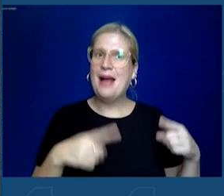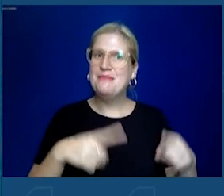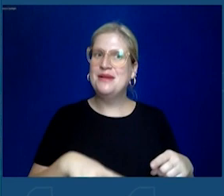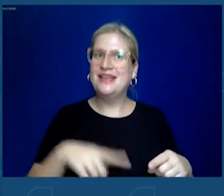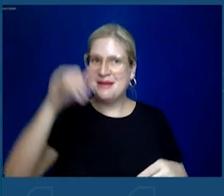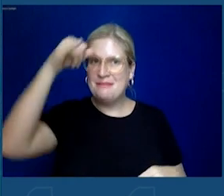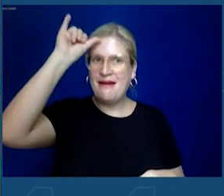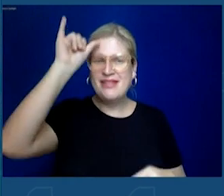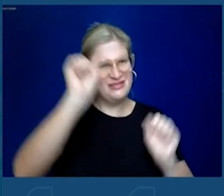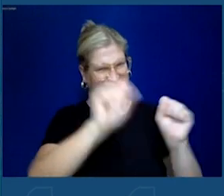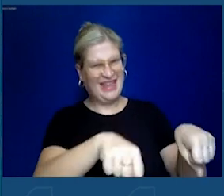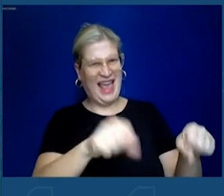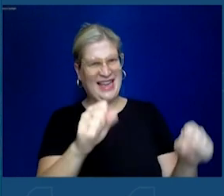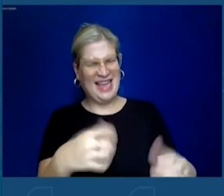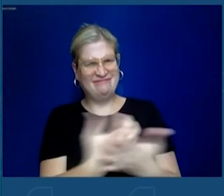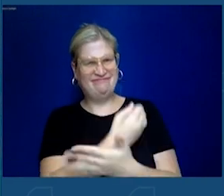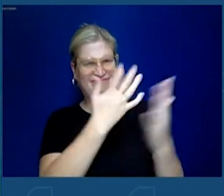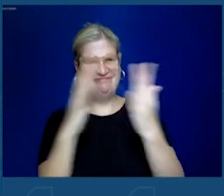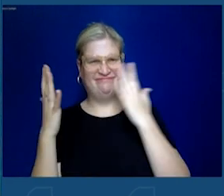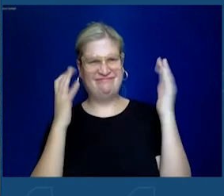that.